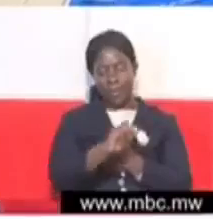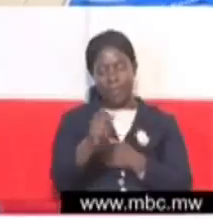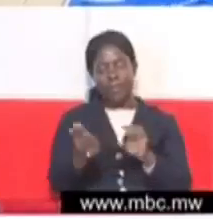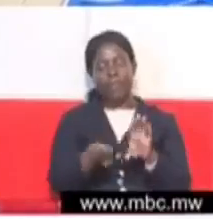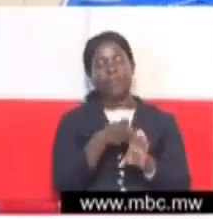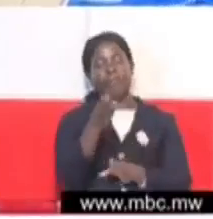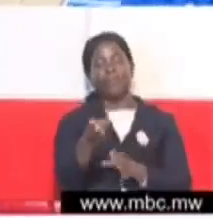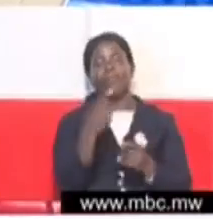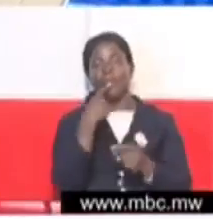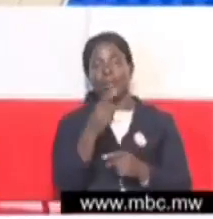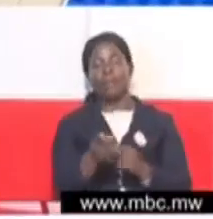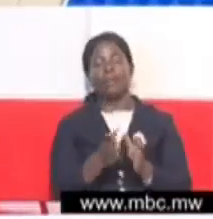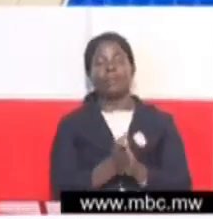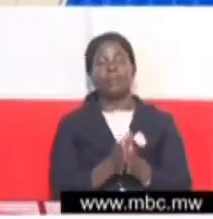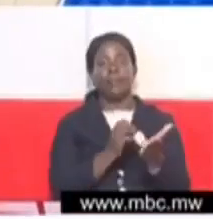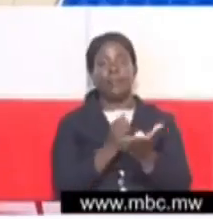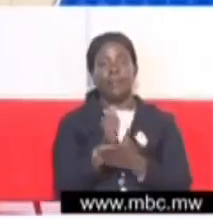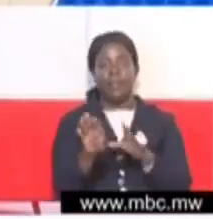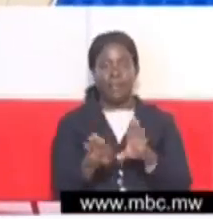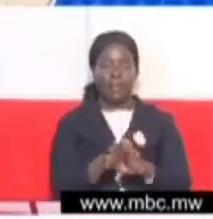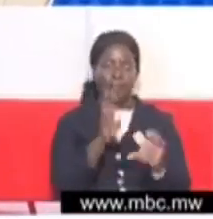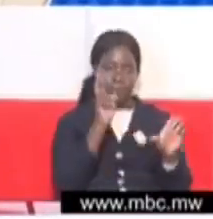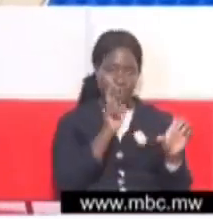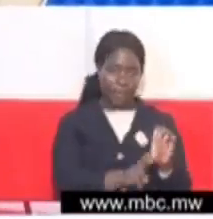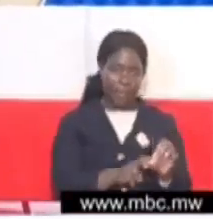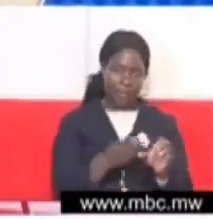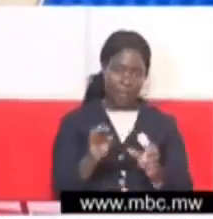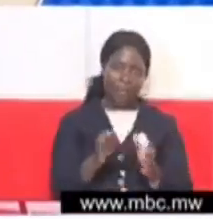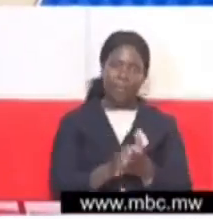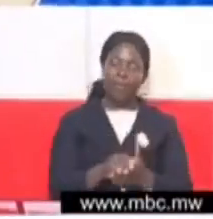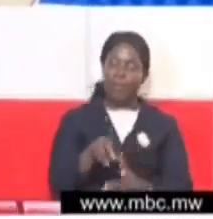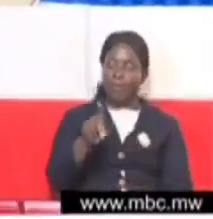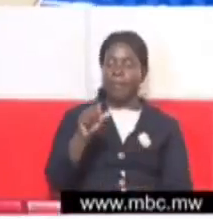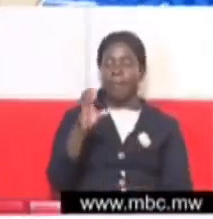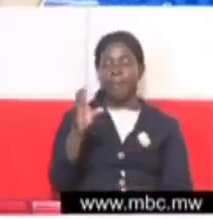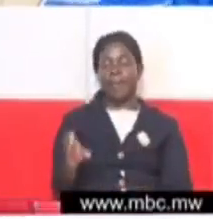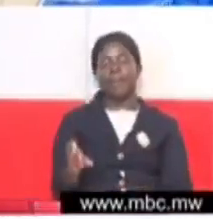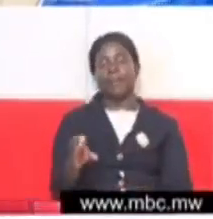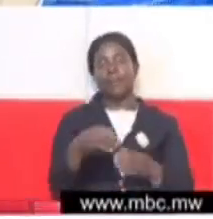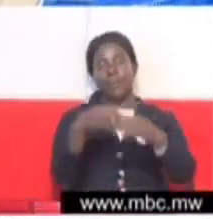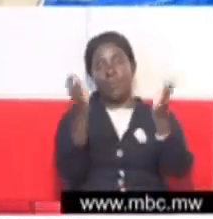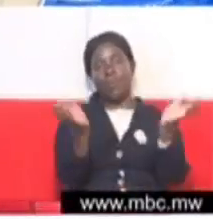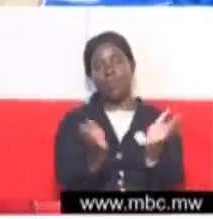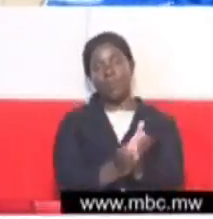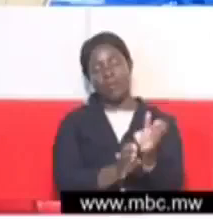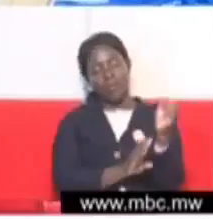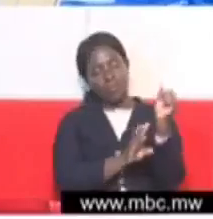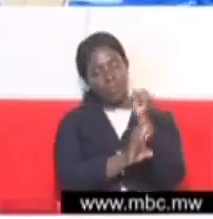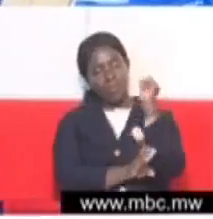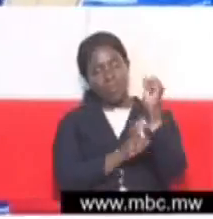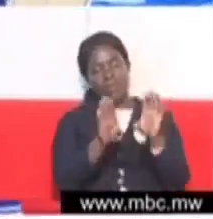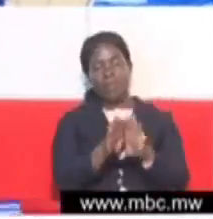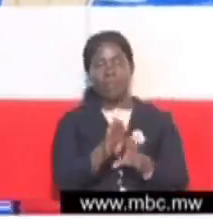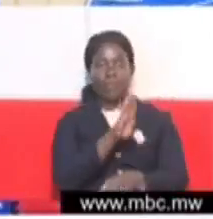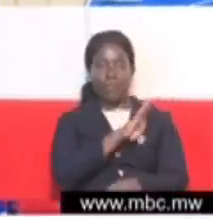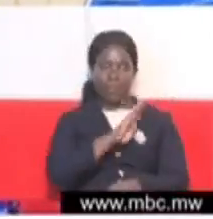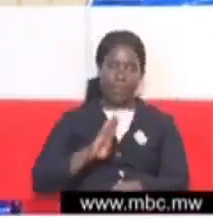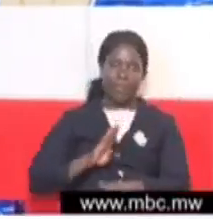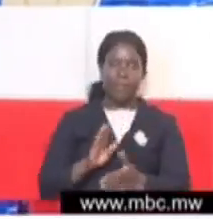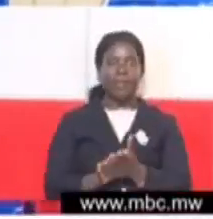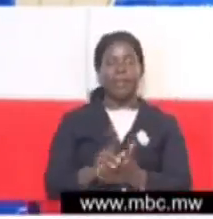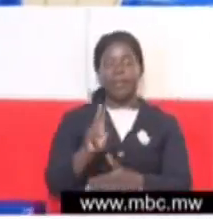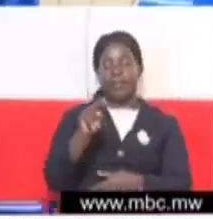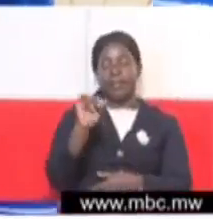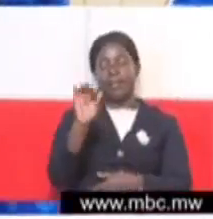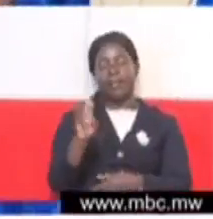has also served the nation as Chairperson of the Public Affairs Committee in the Central Region, worked as board member of Nice Trust and